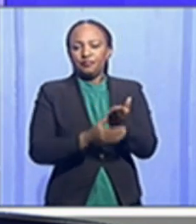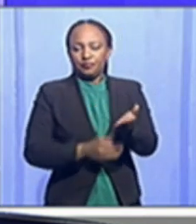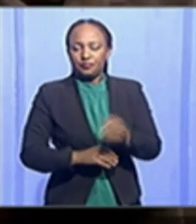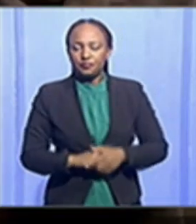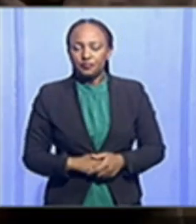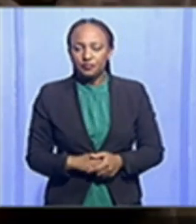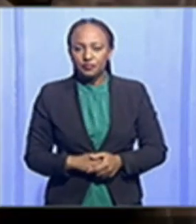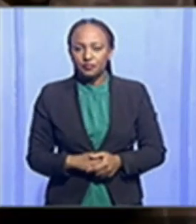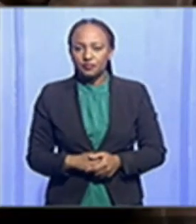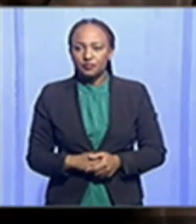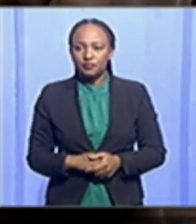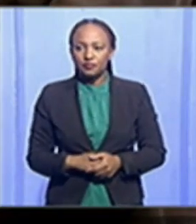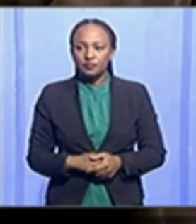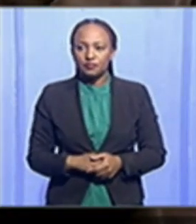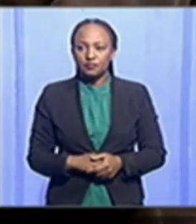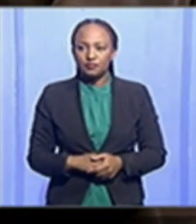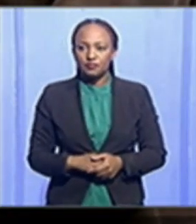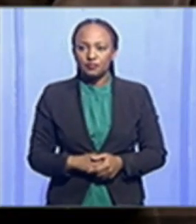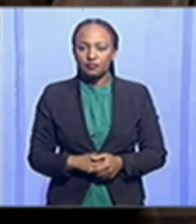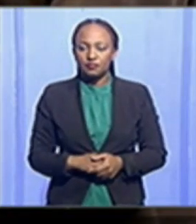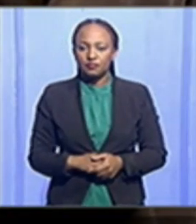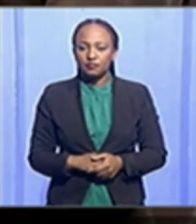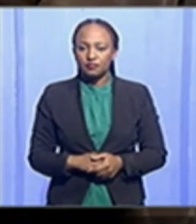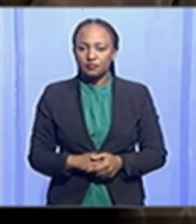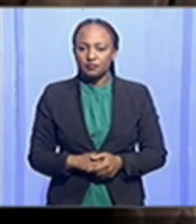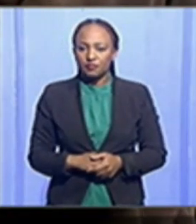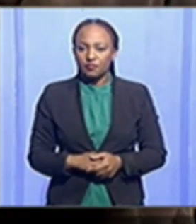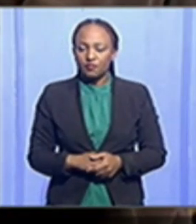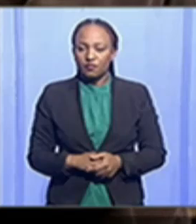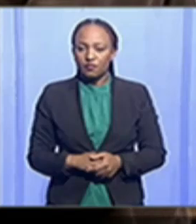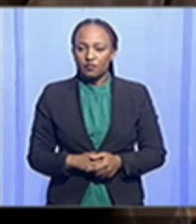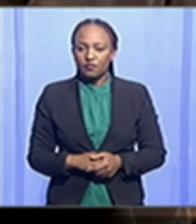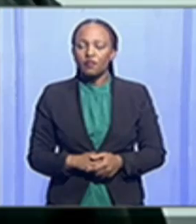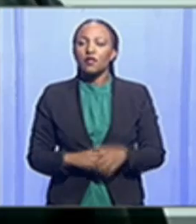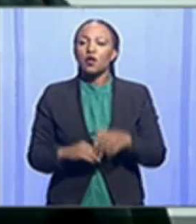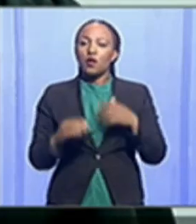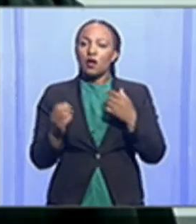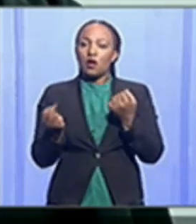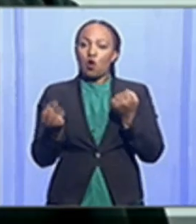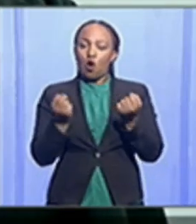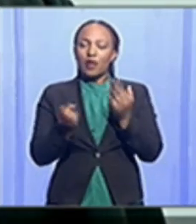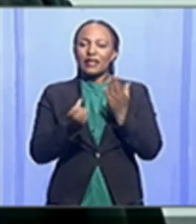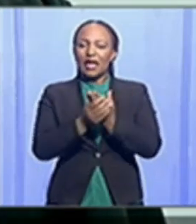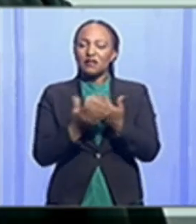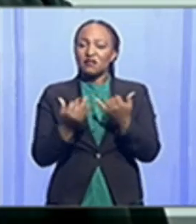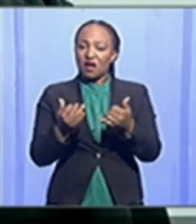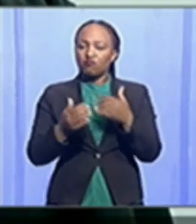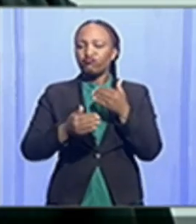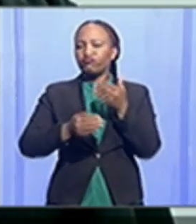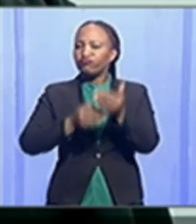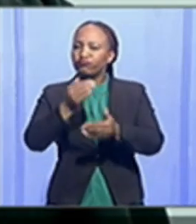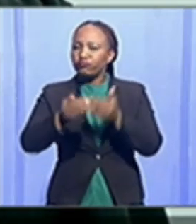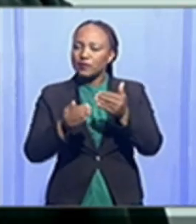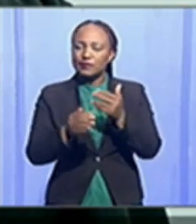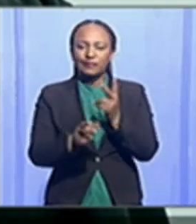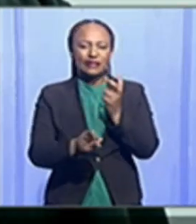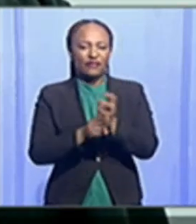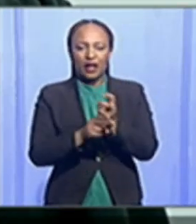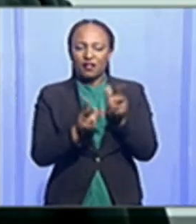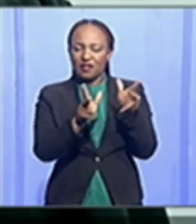It will be difficult to agree to the date to quick trial at this stage. After receiving the contents of